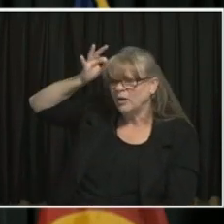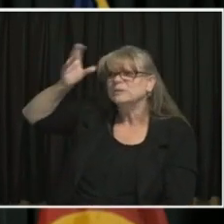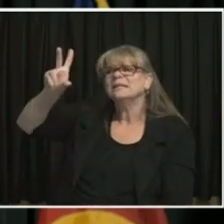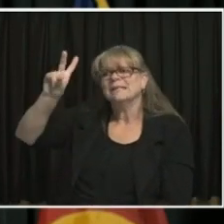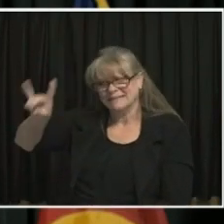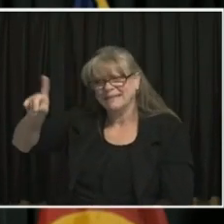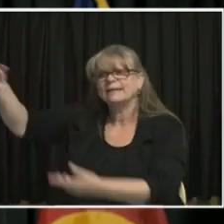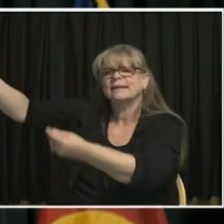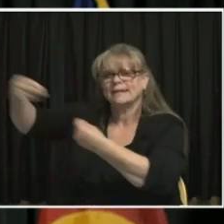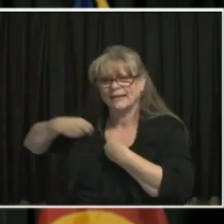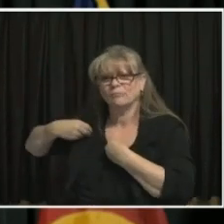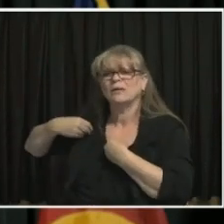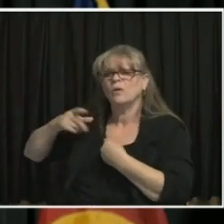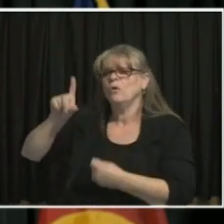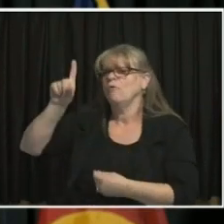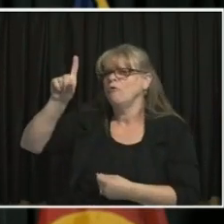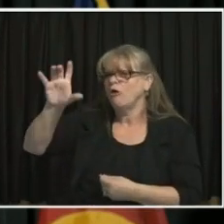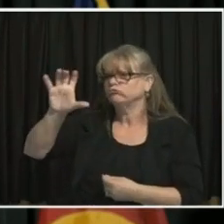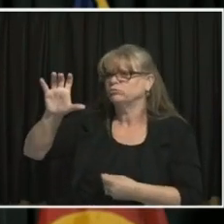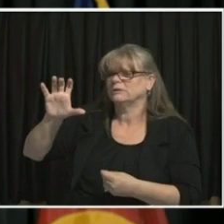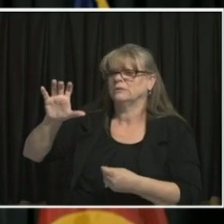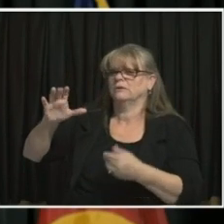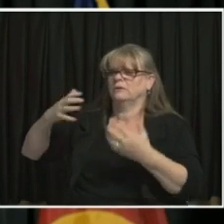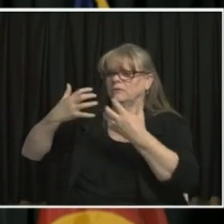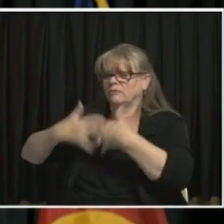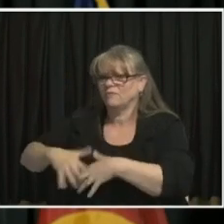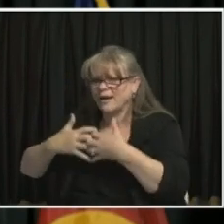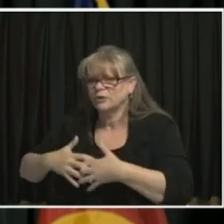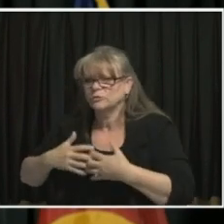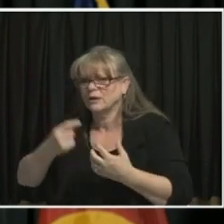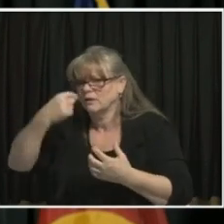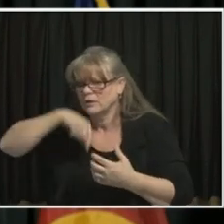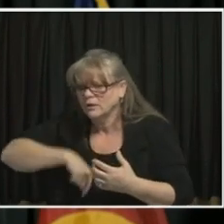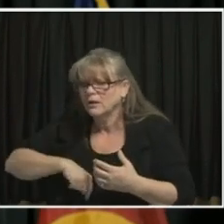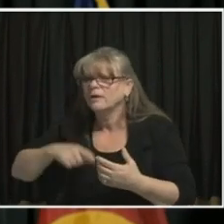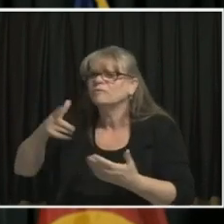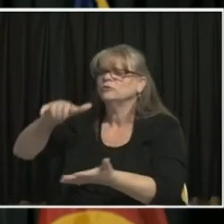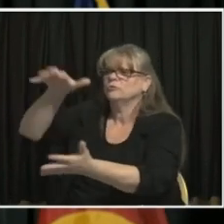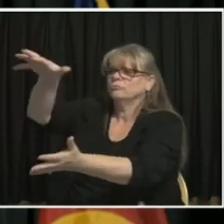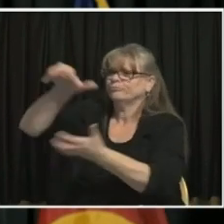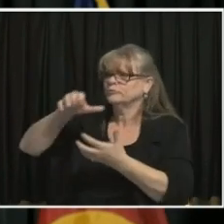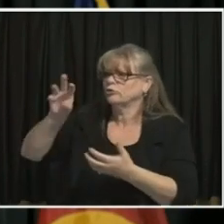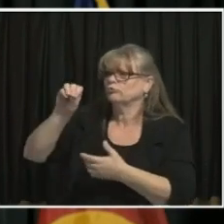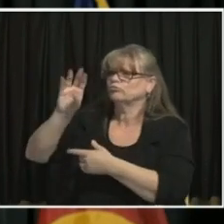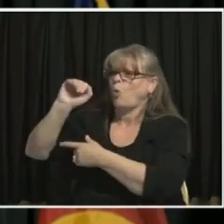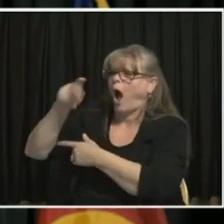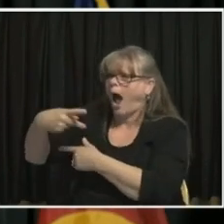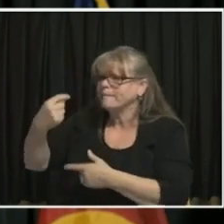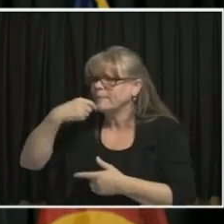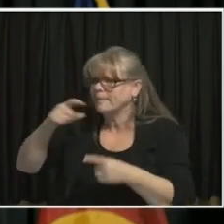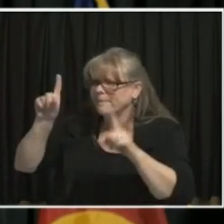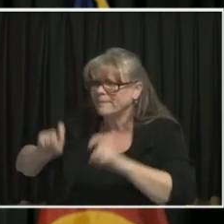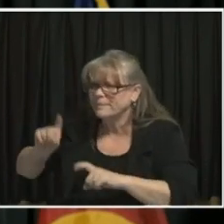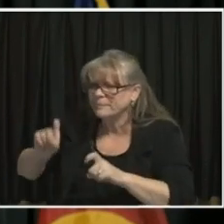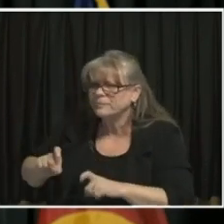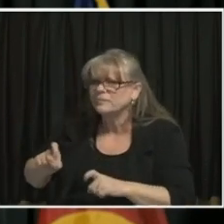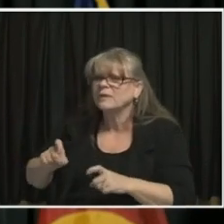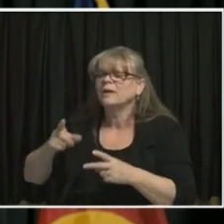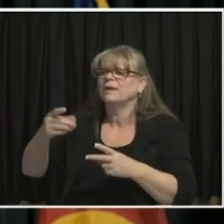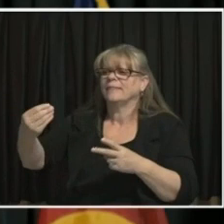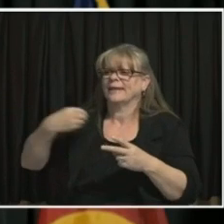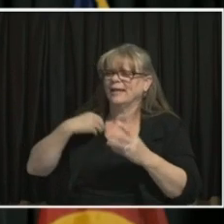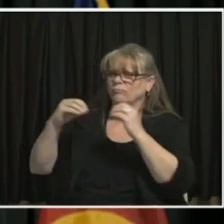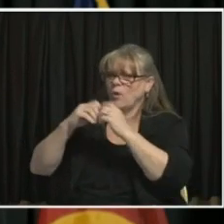whether it's the swabs that they're sending, whether it's the project that we're working on with them to deliver additional masks and protective equipment to our nursing